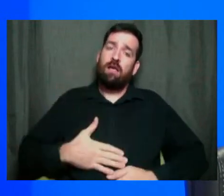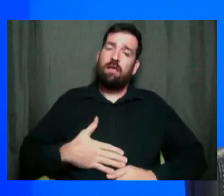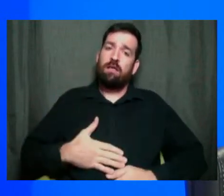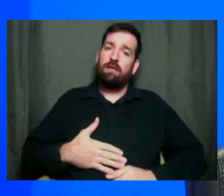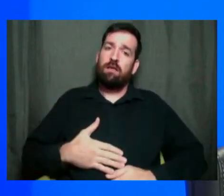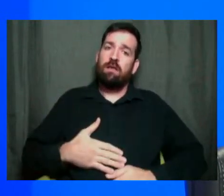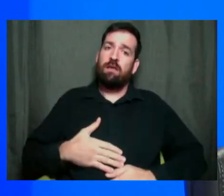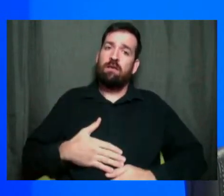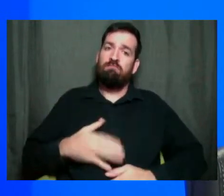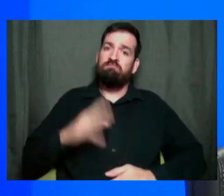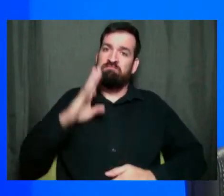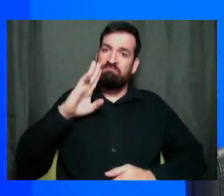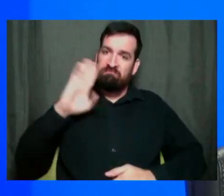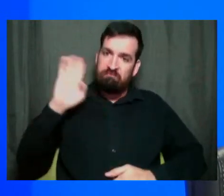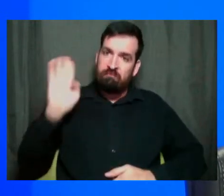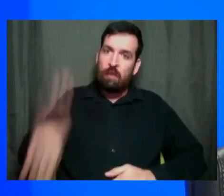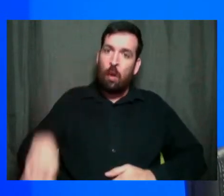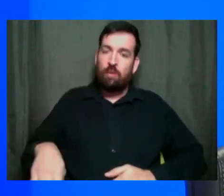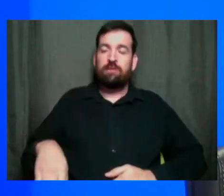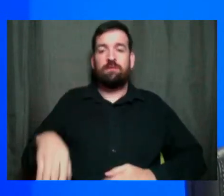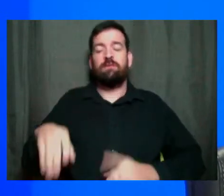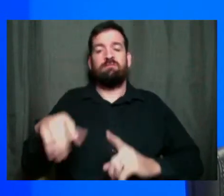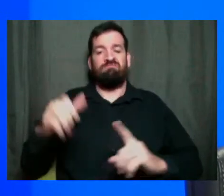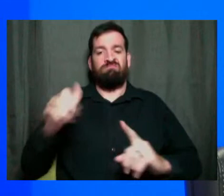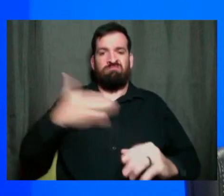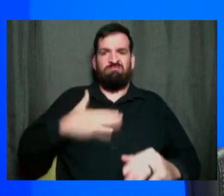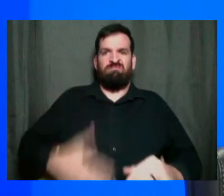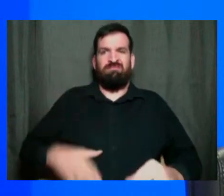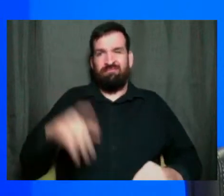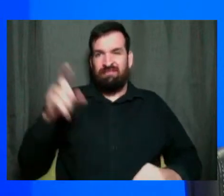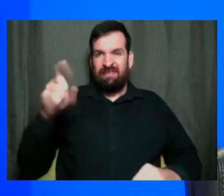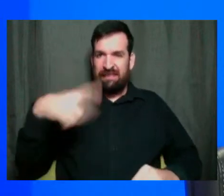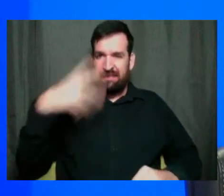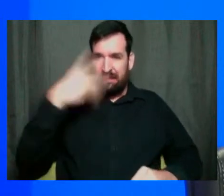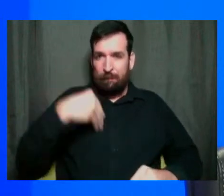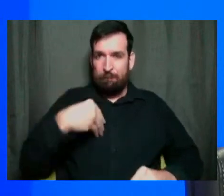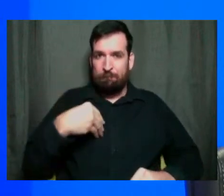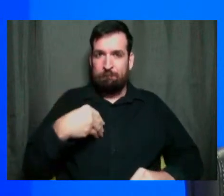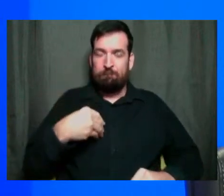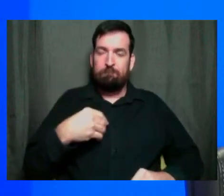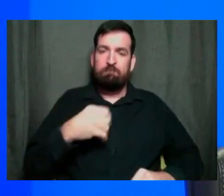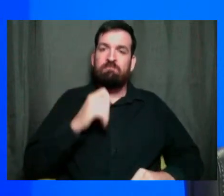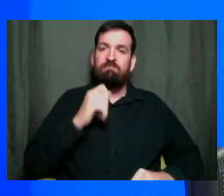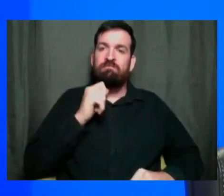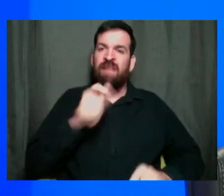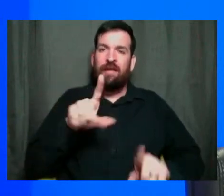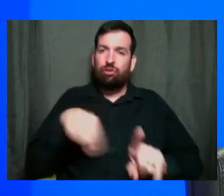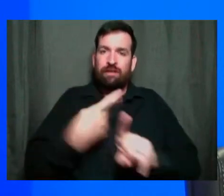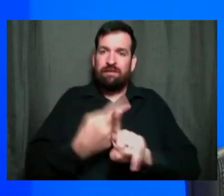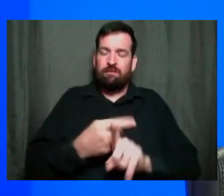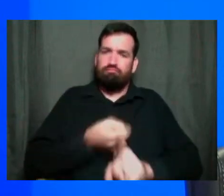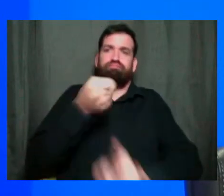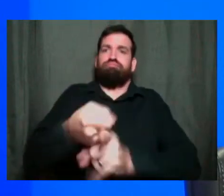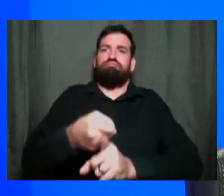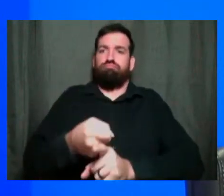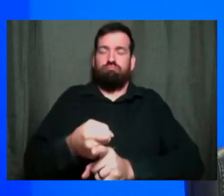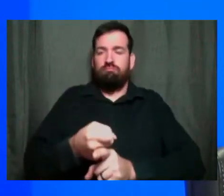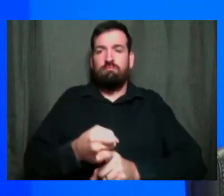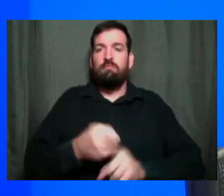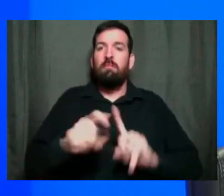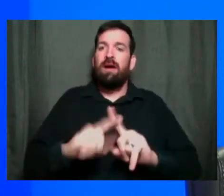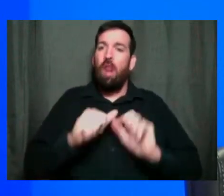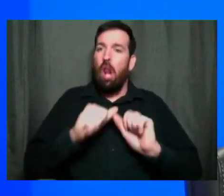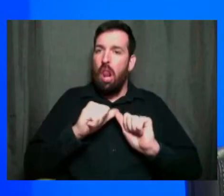by and large, knows that it needs to sleep. And it's not probably this acute effect. It's more the long-term, try to get the sleep that your